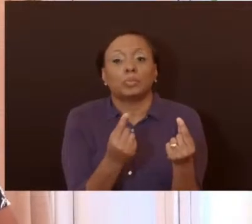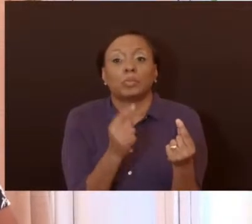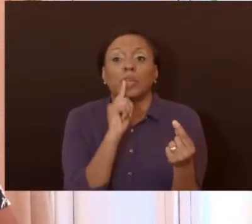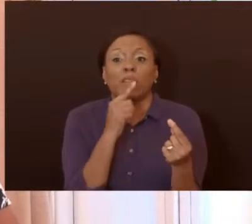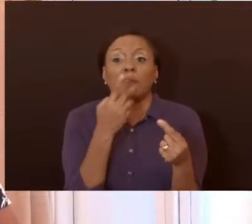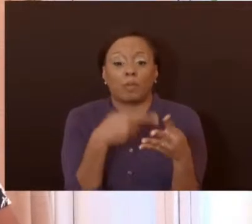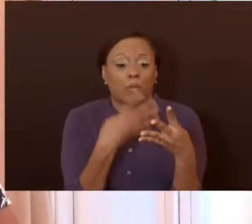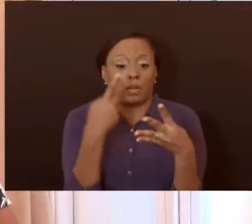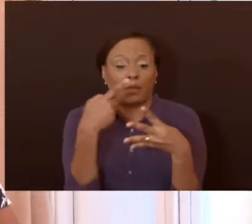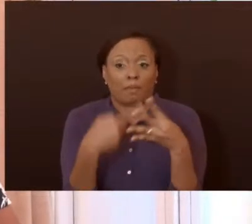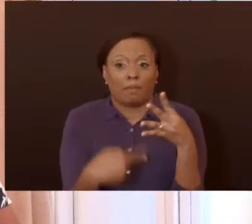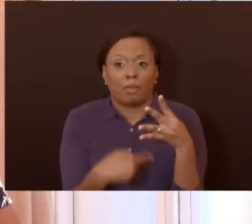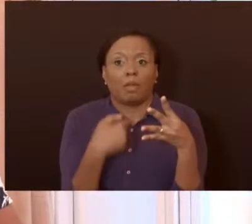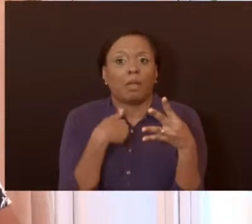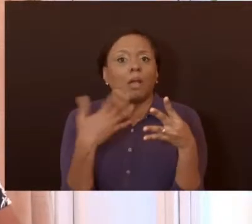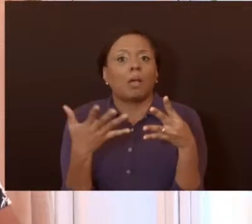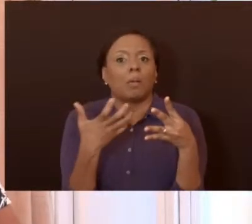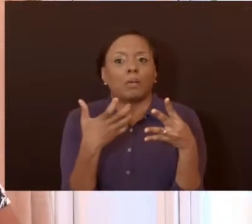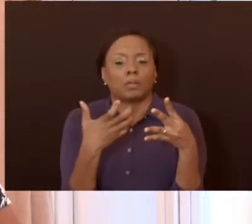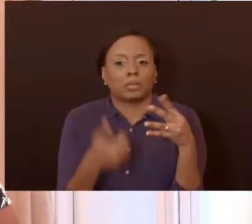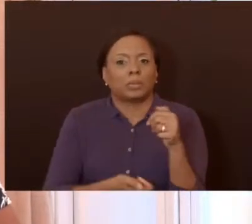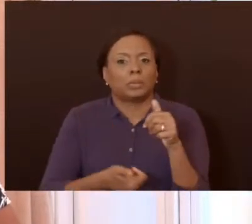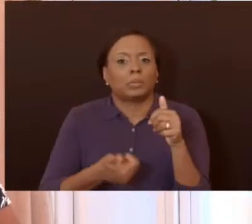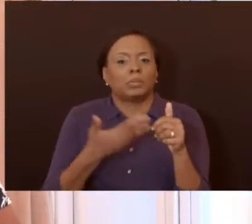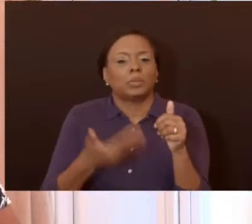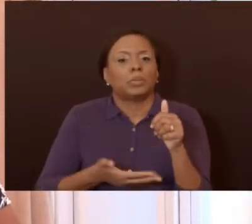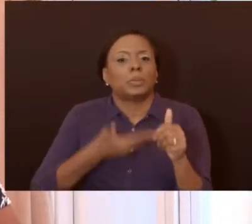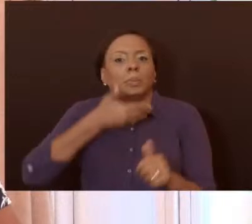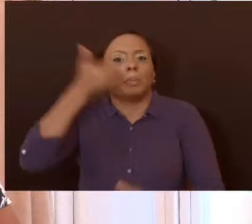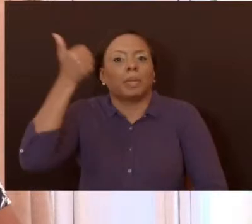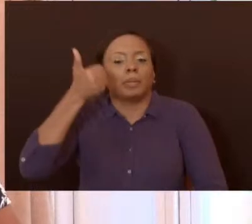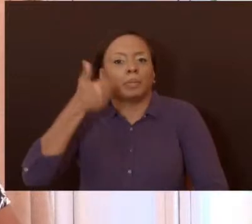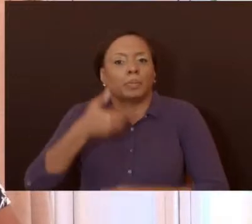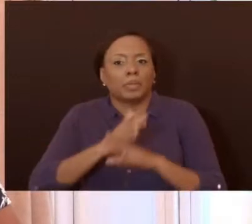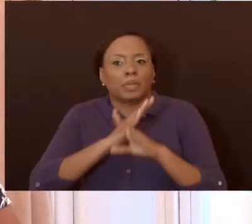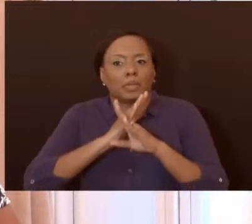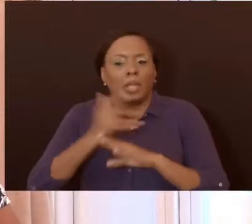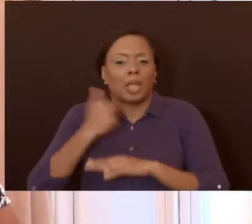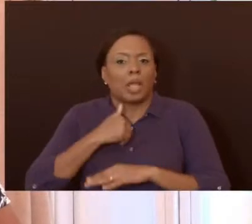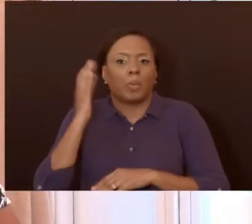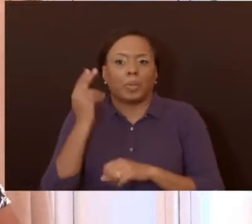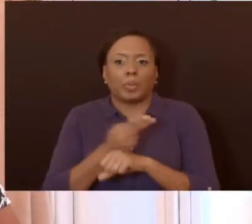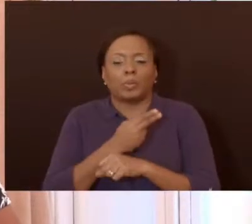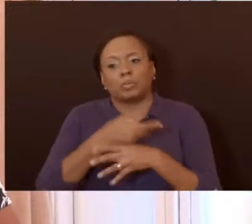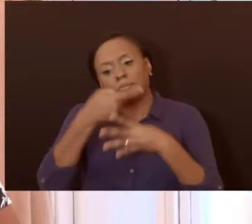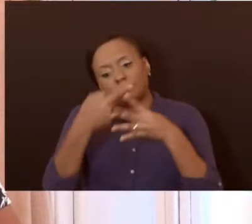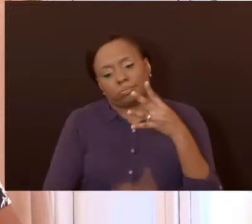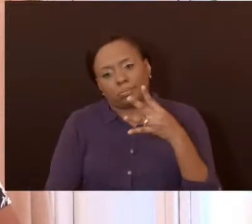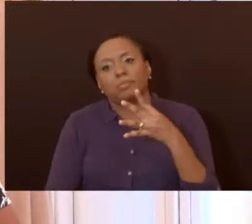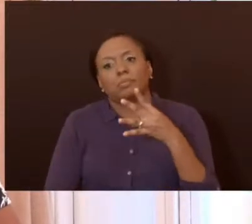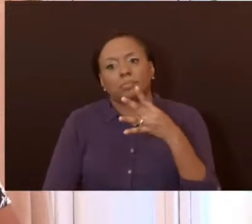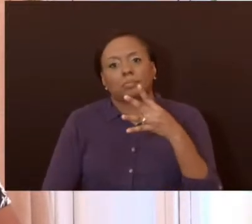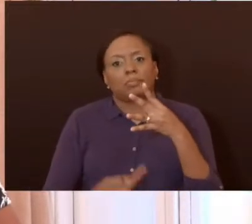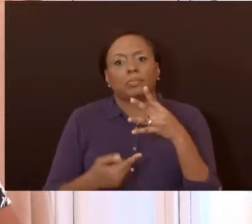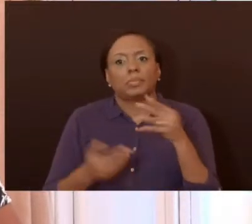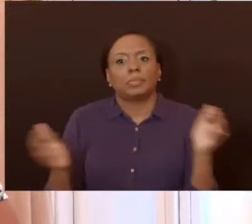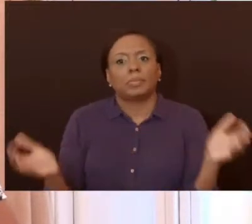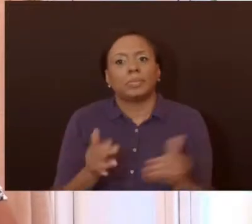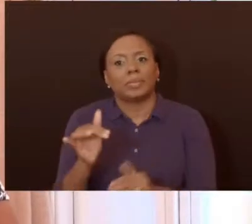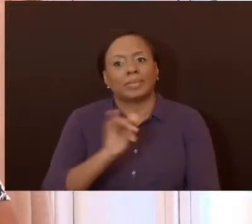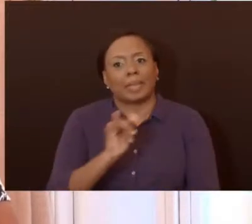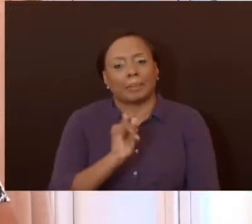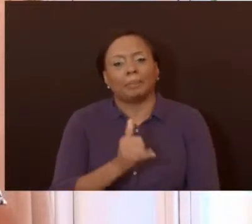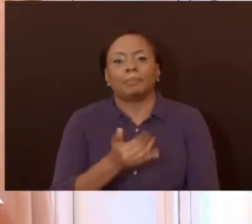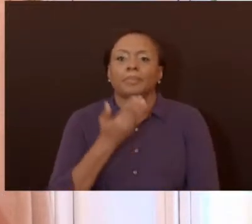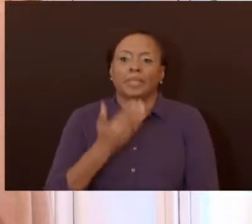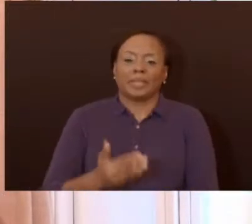me, I want to have the greatest protection, so I'm going to use as many layers that are available to me as possible. And I encourage you to do the same.